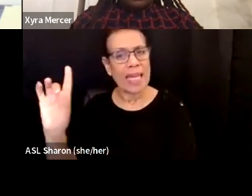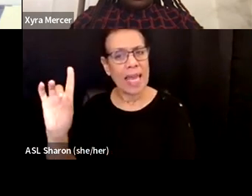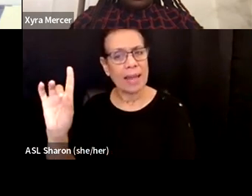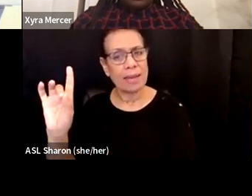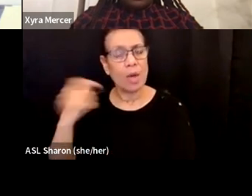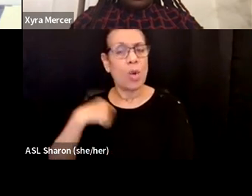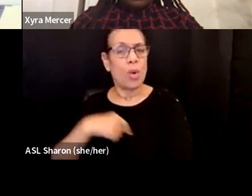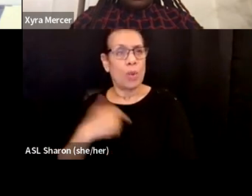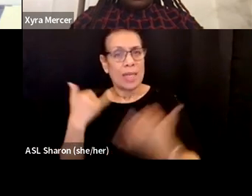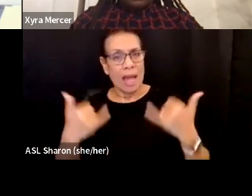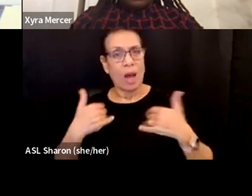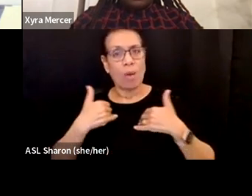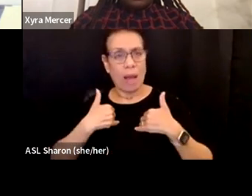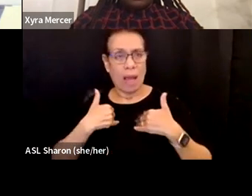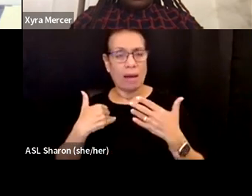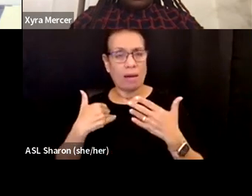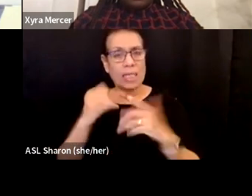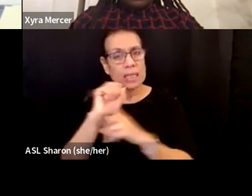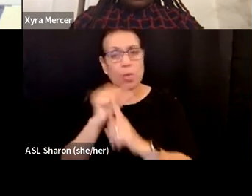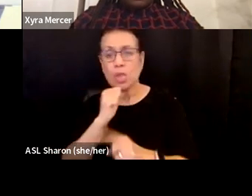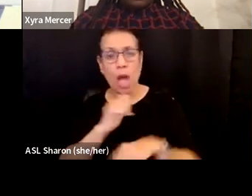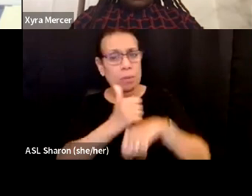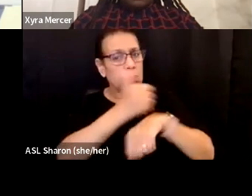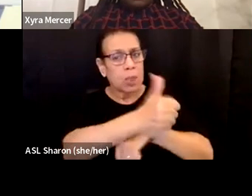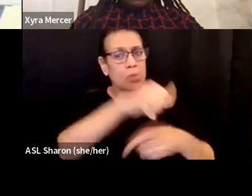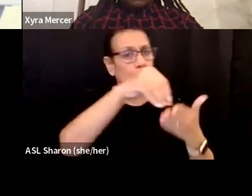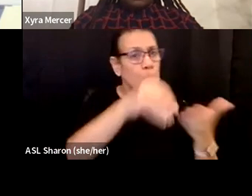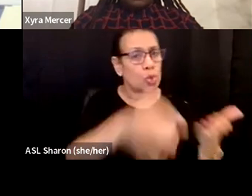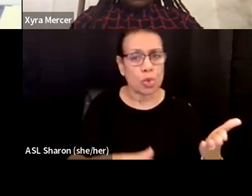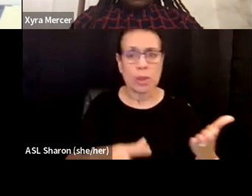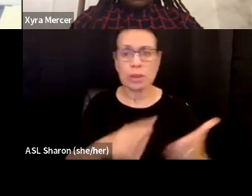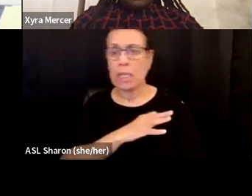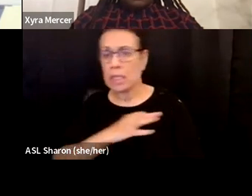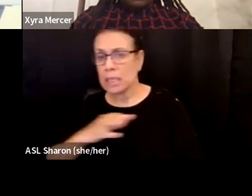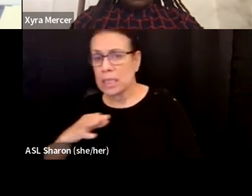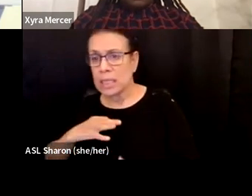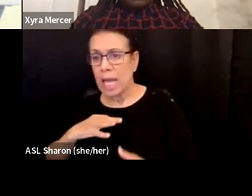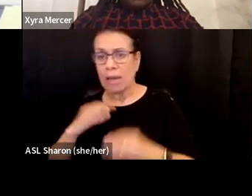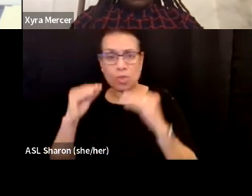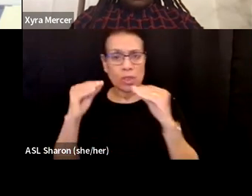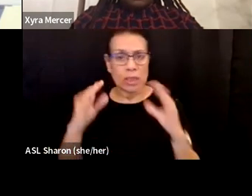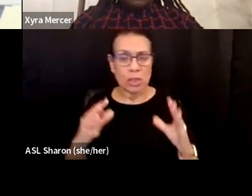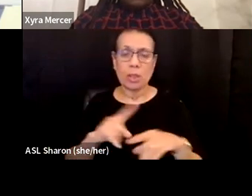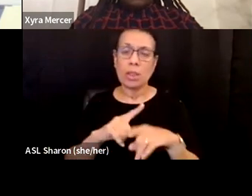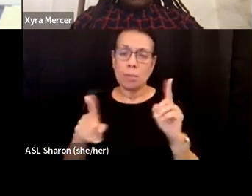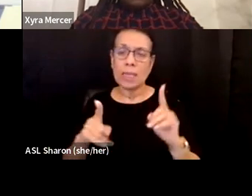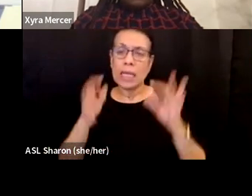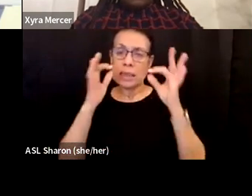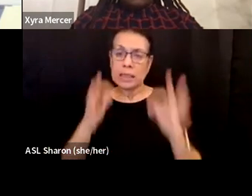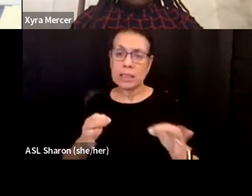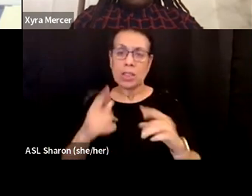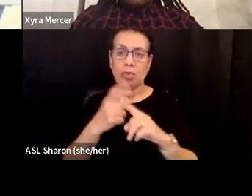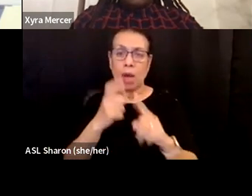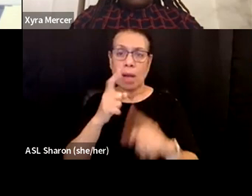in this situation not due to any fault of our students families or educators but as a direct result of decisions made